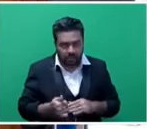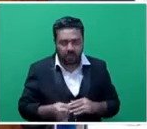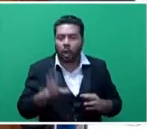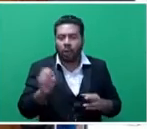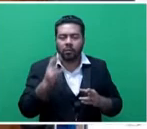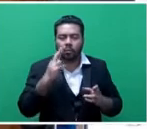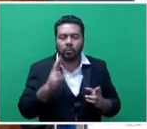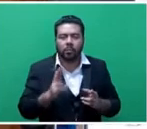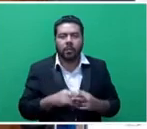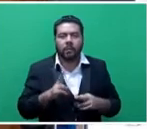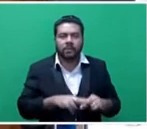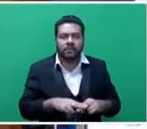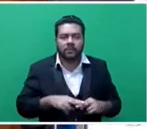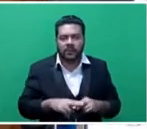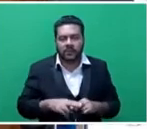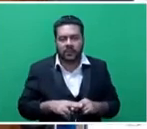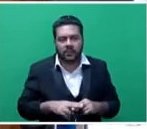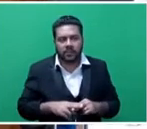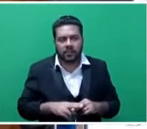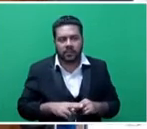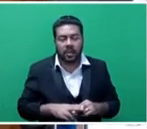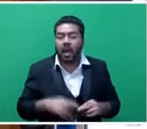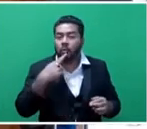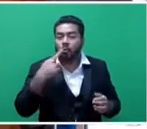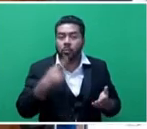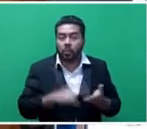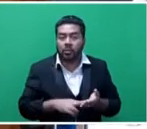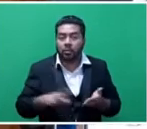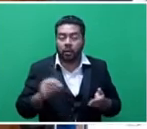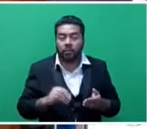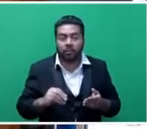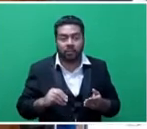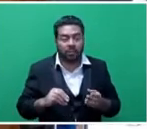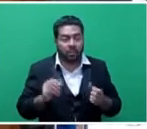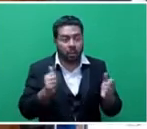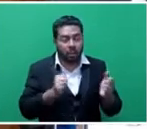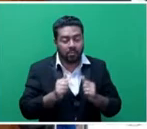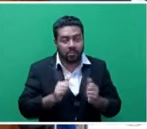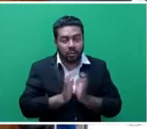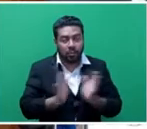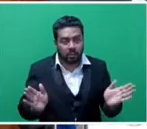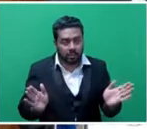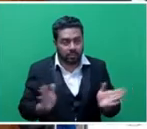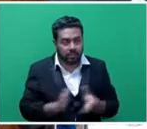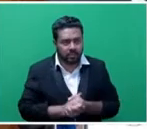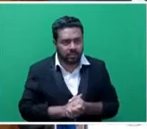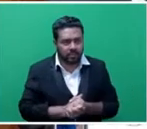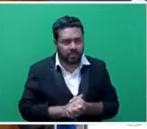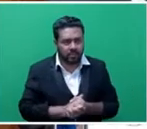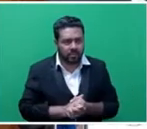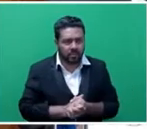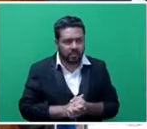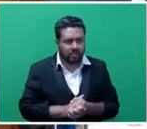Republic of Fiji in respect of each financial year and reports of the Office of the Auditor General, and for any other matter relating to the expenditure of